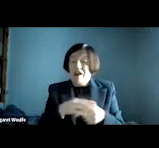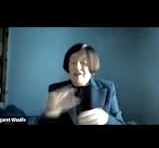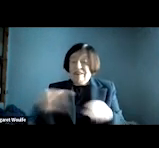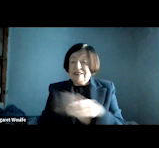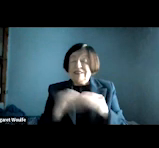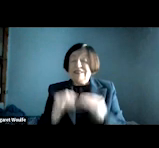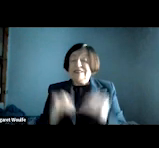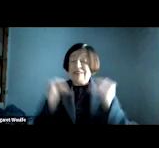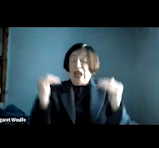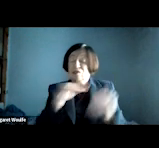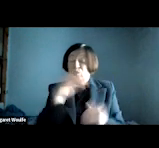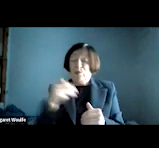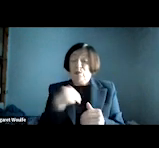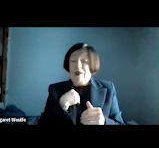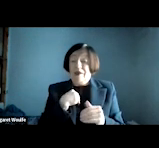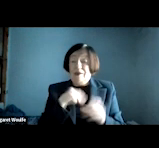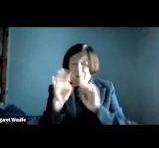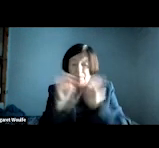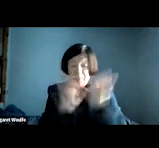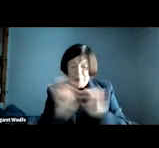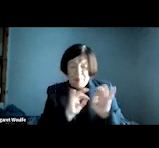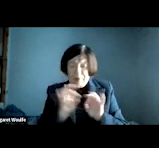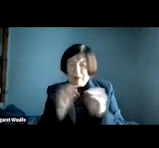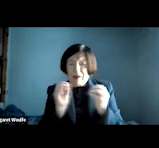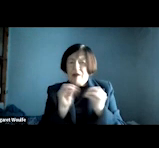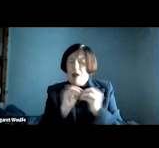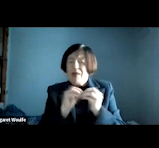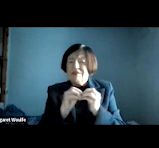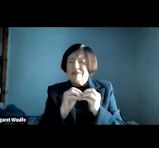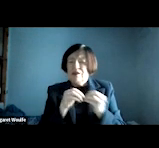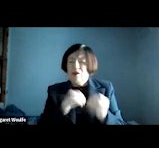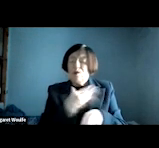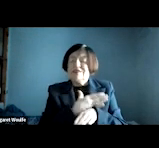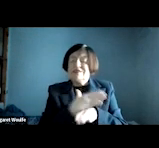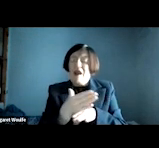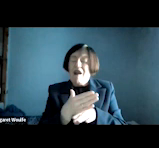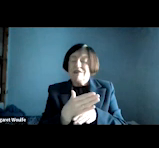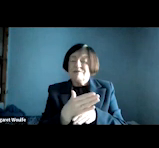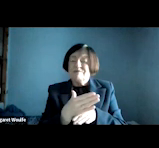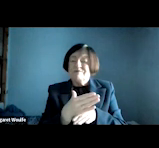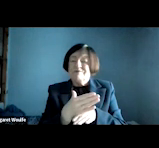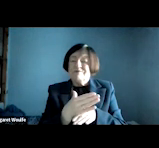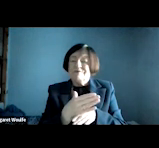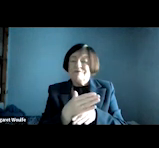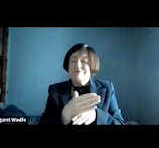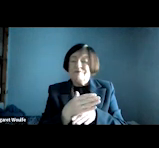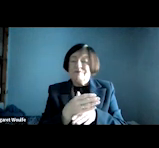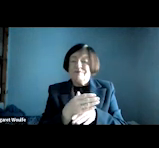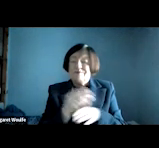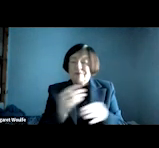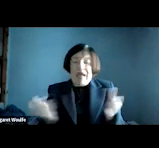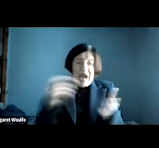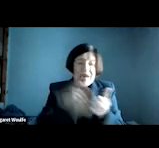standard. That's where we take on board all of the comments. We start kind of, filling out or adding